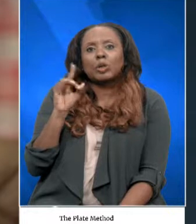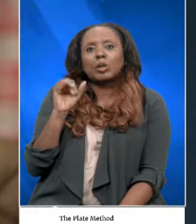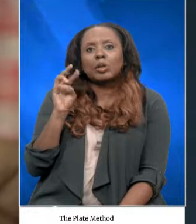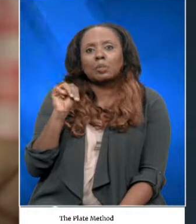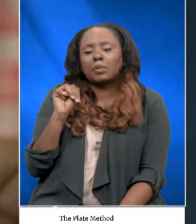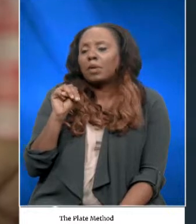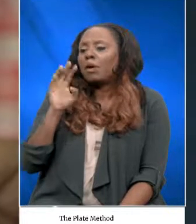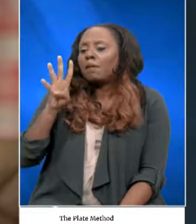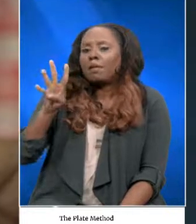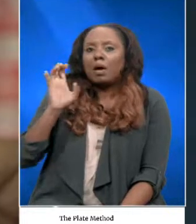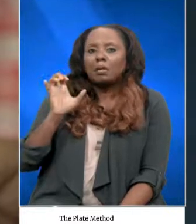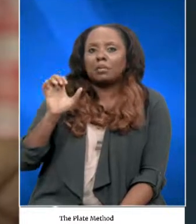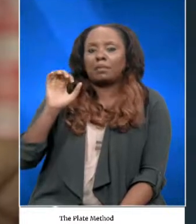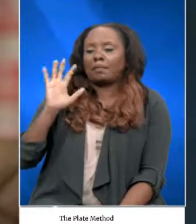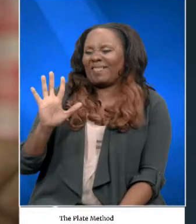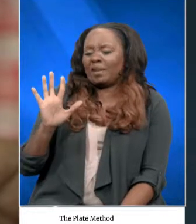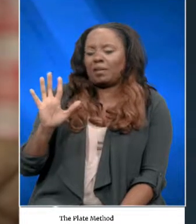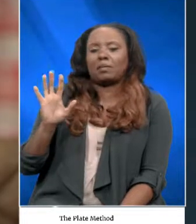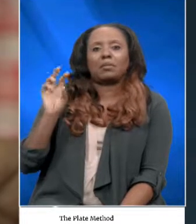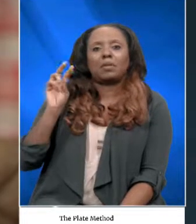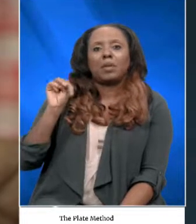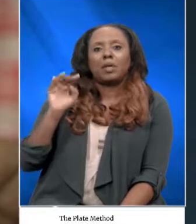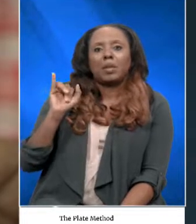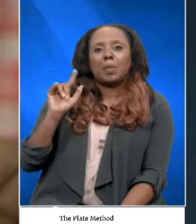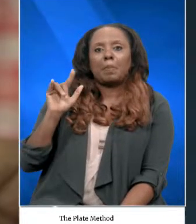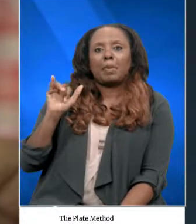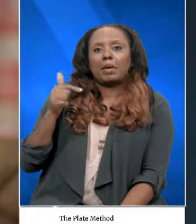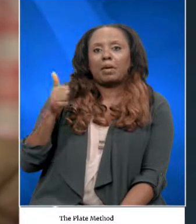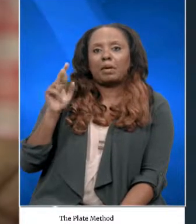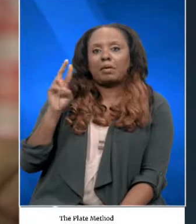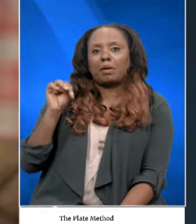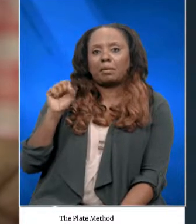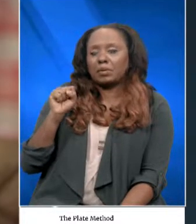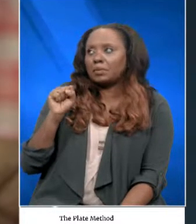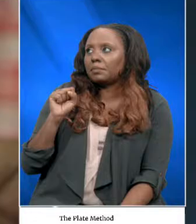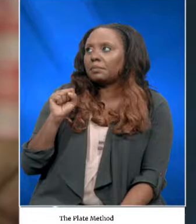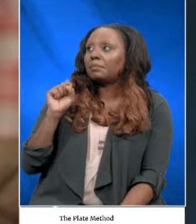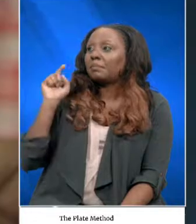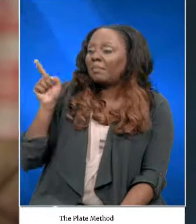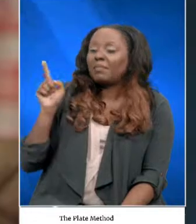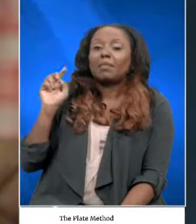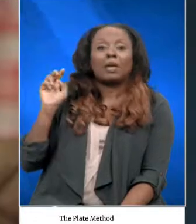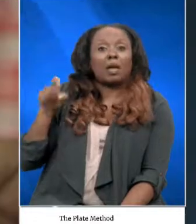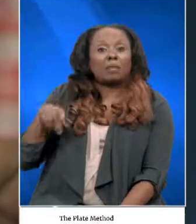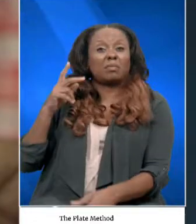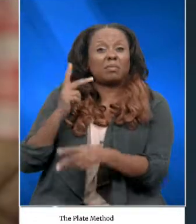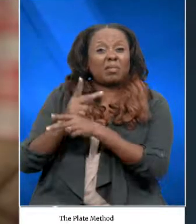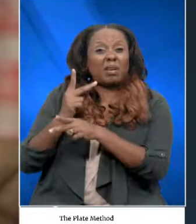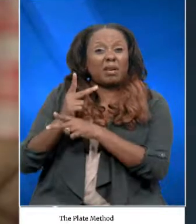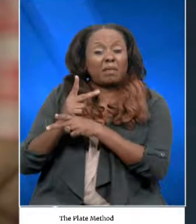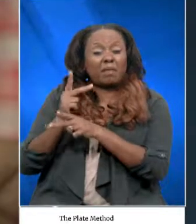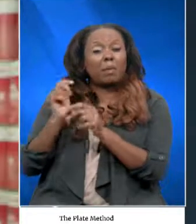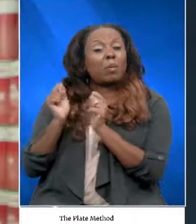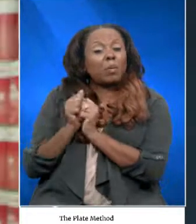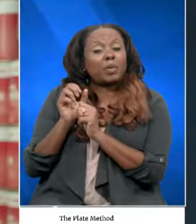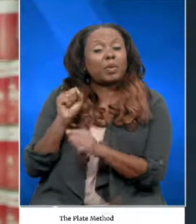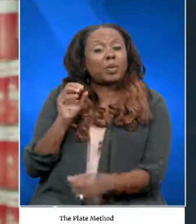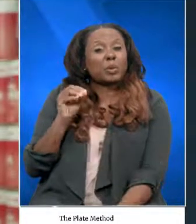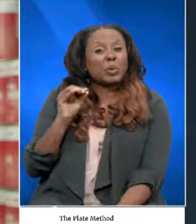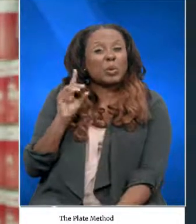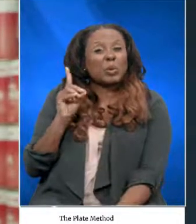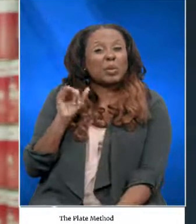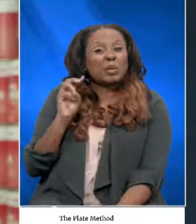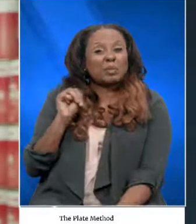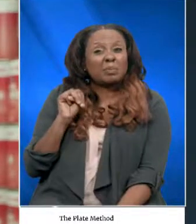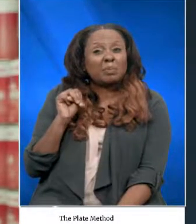405 milligrams. So in terms of this can of sardine, I would say you have to be mindful of the amount of sodium, because remember I said anything that's